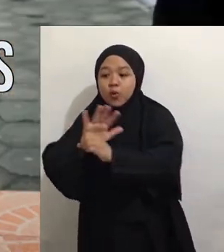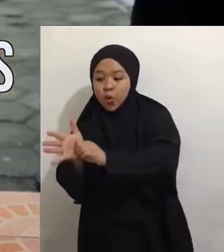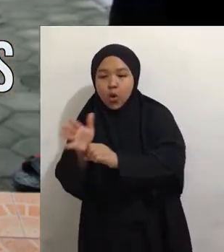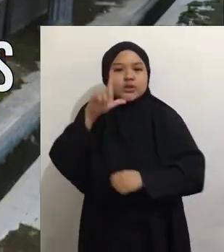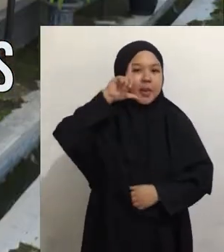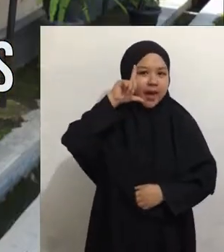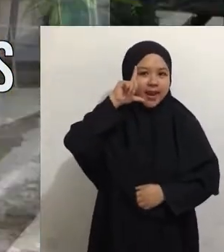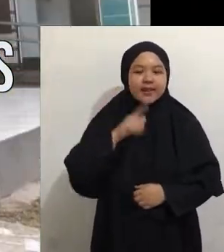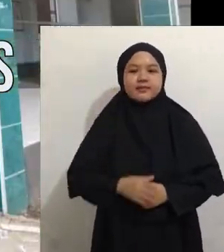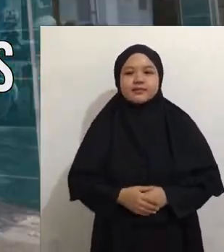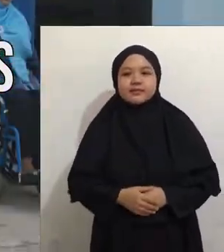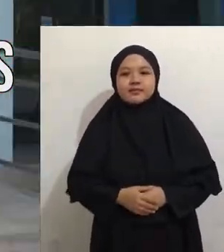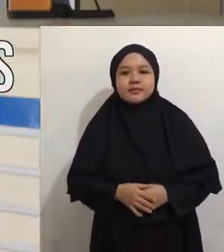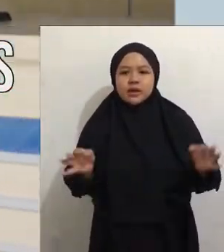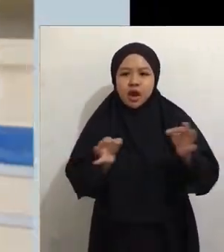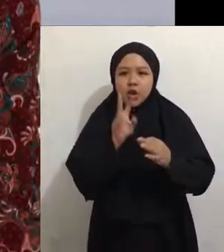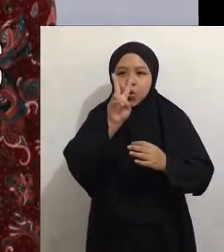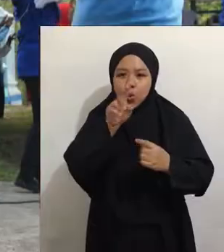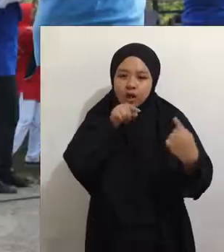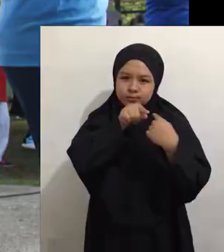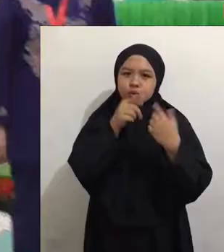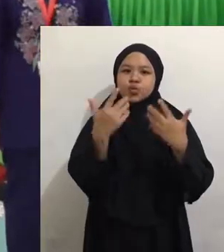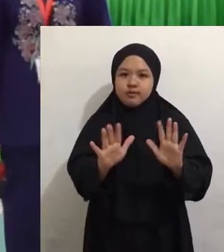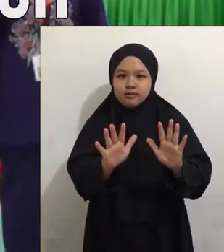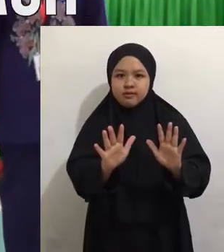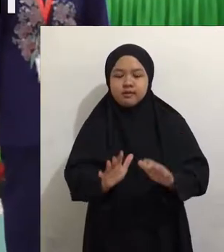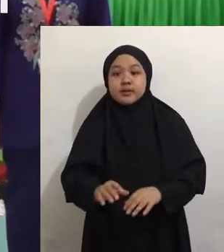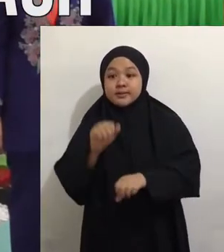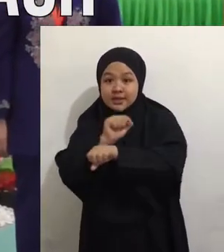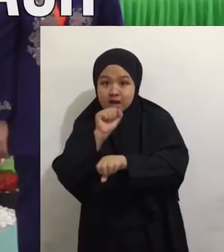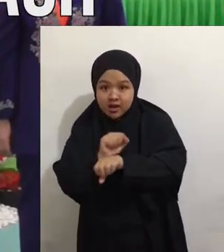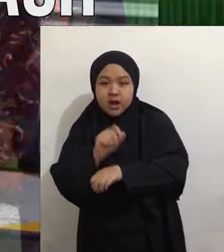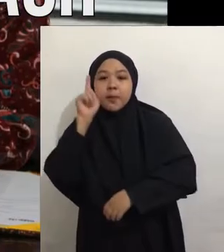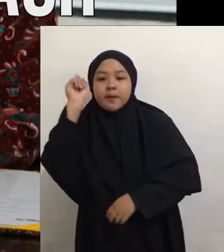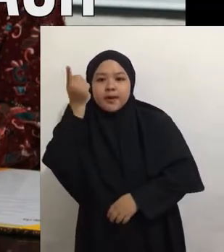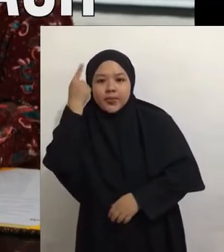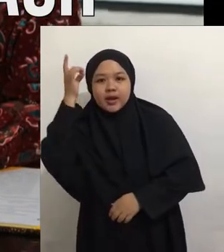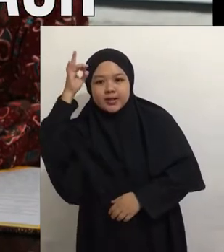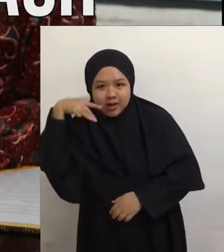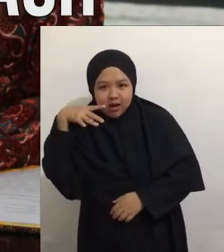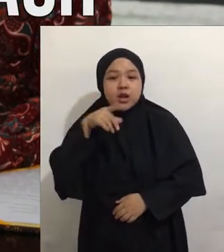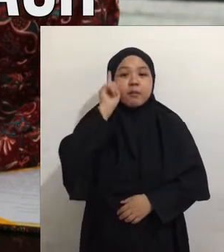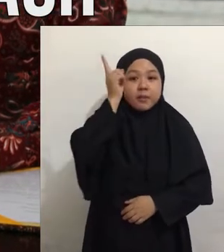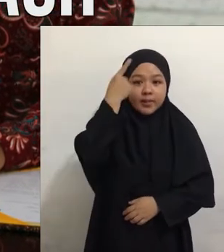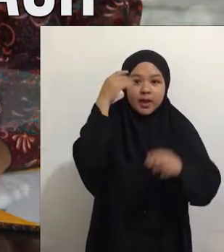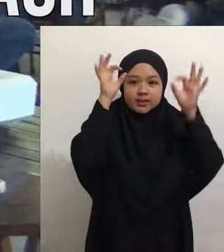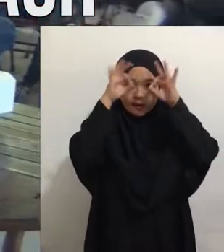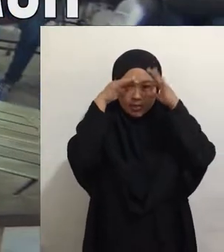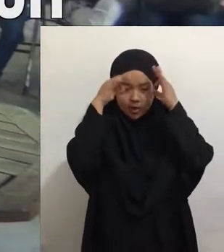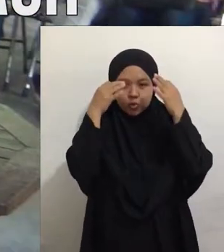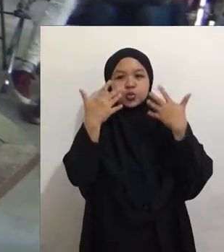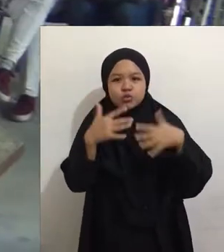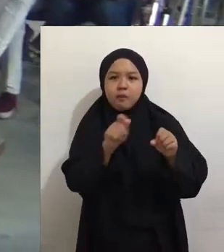spread out on two regencies, Kulon Progo and Sleman. A twin-track approach is done. The work between village and